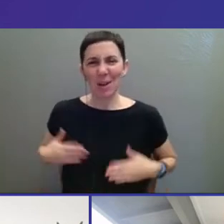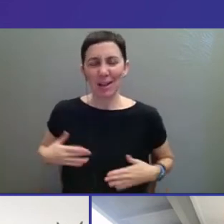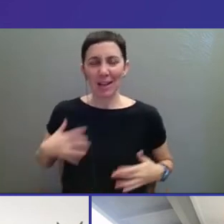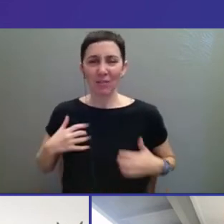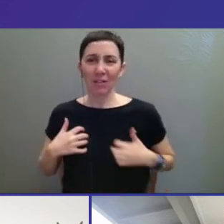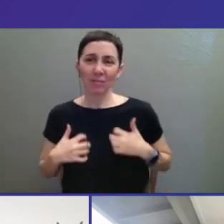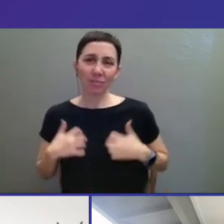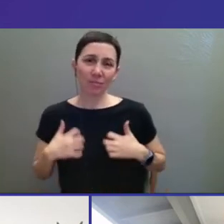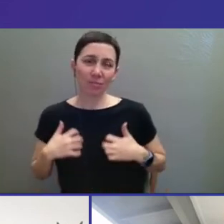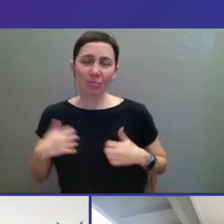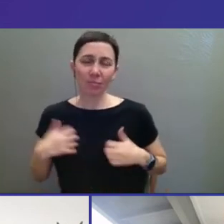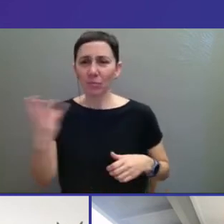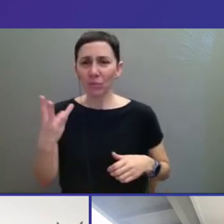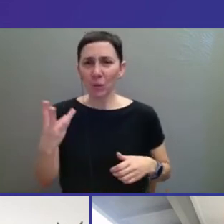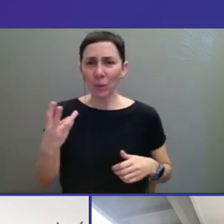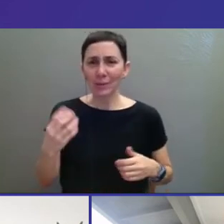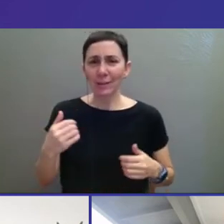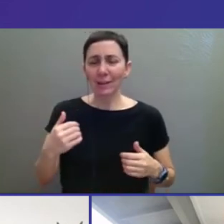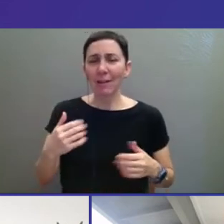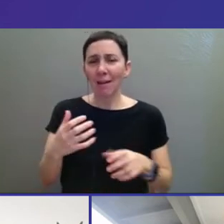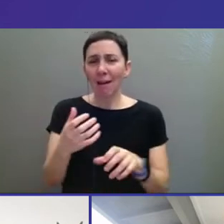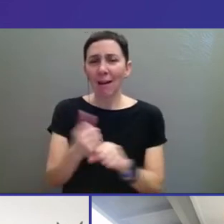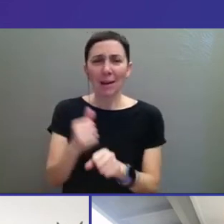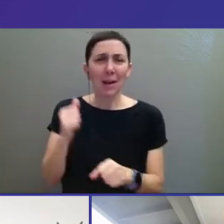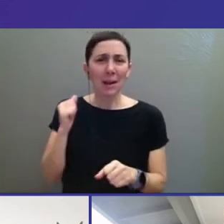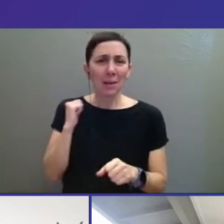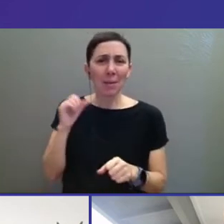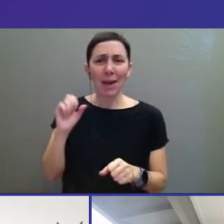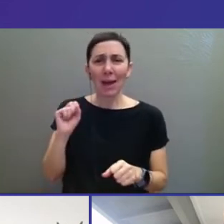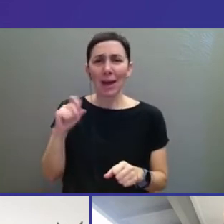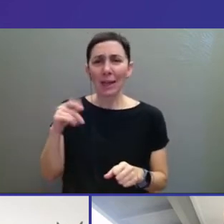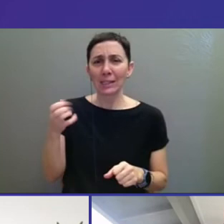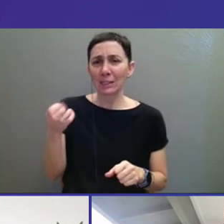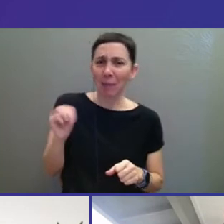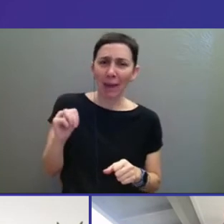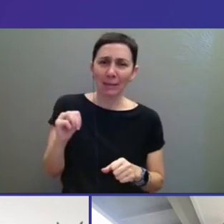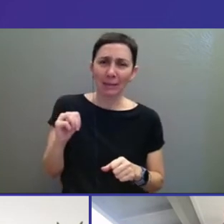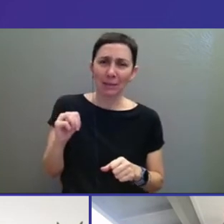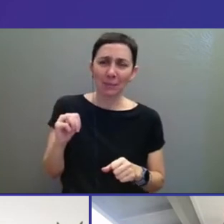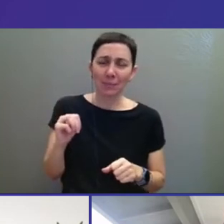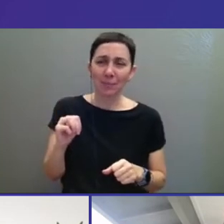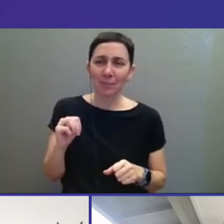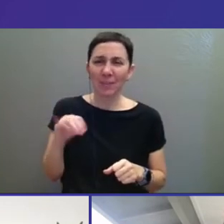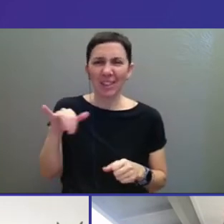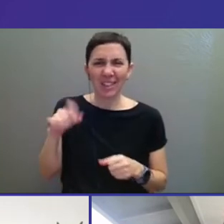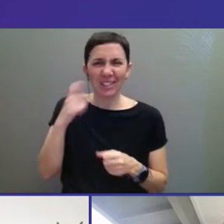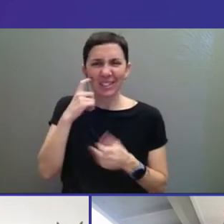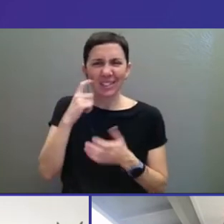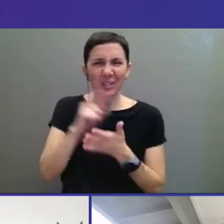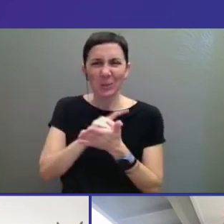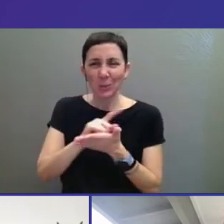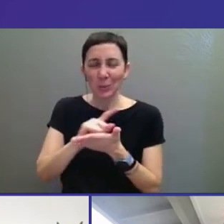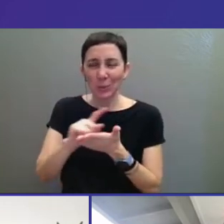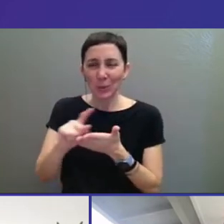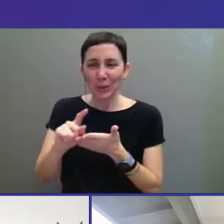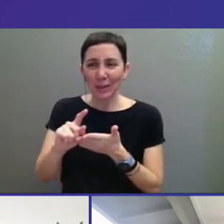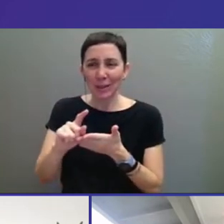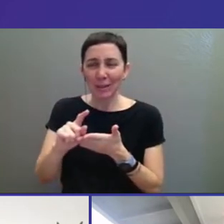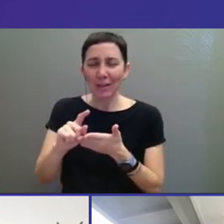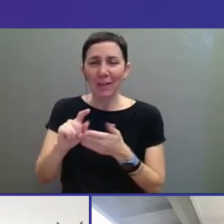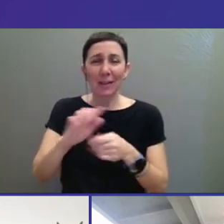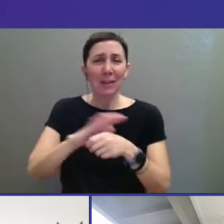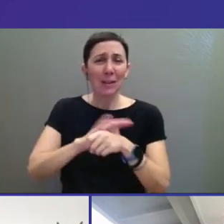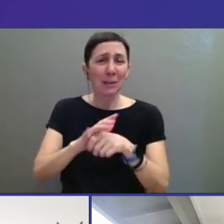like a spasm in my back that still hasn't gone away. And this was a week in which that pandemic time collapsing felt very,